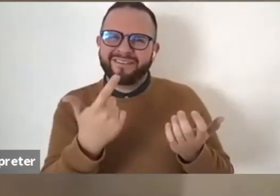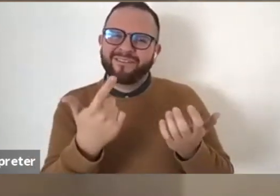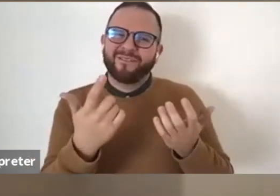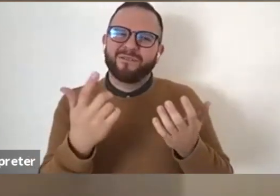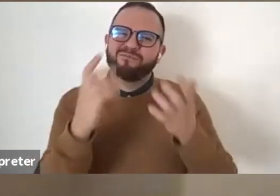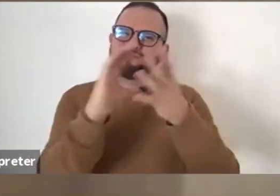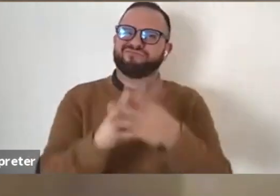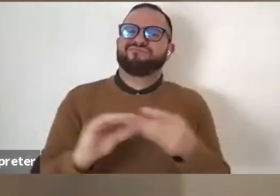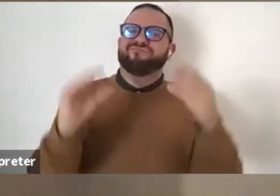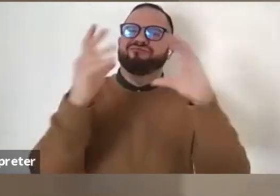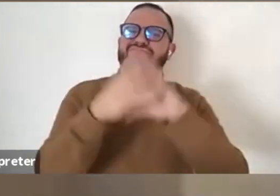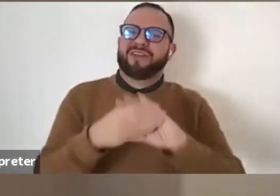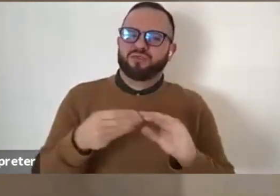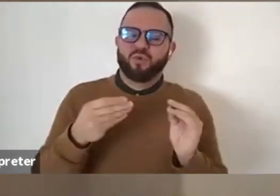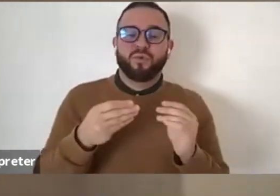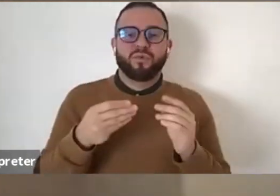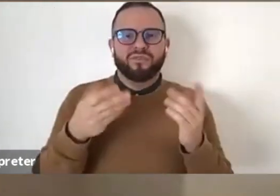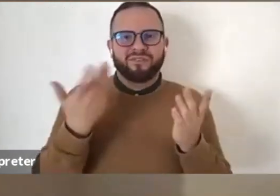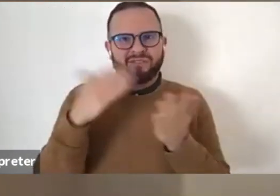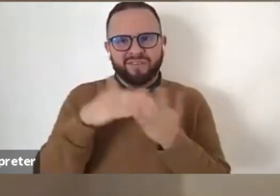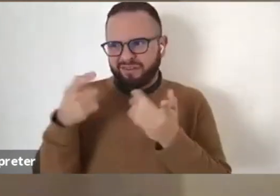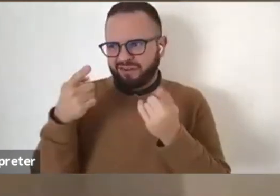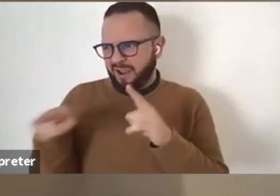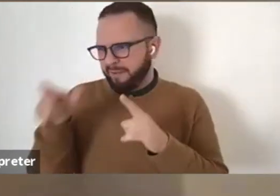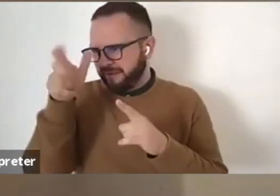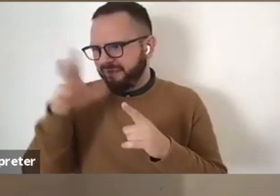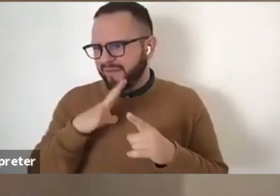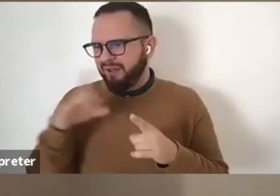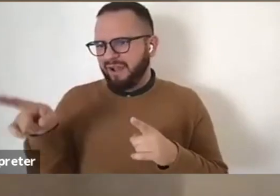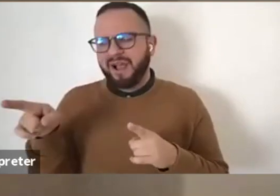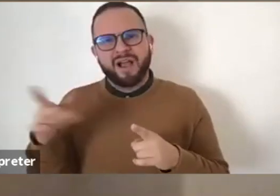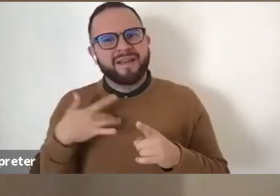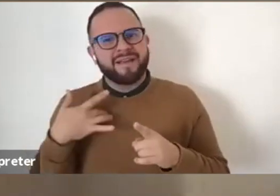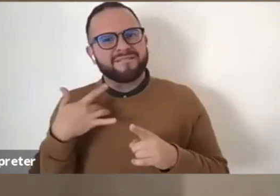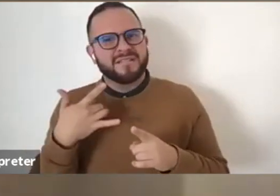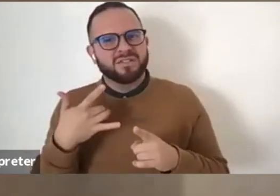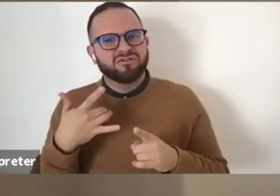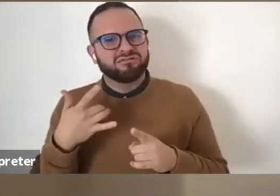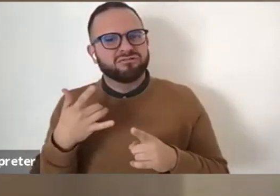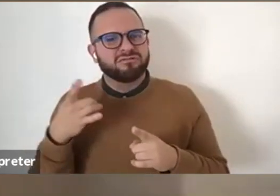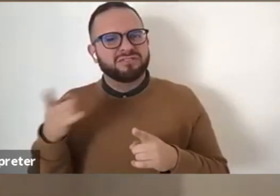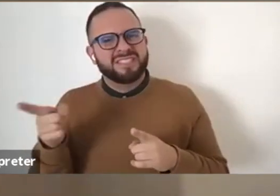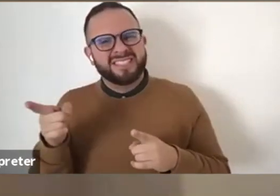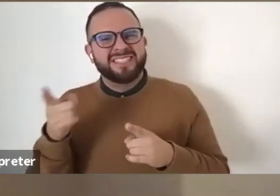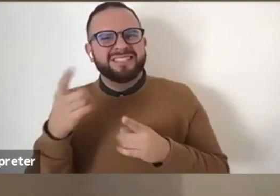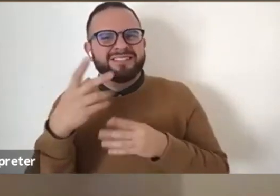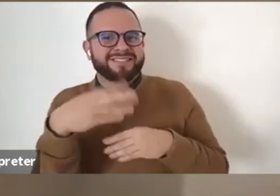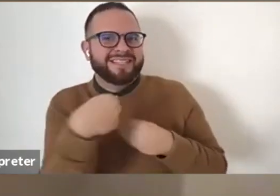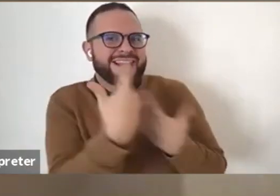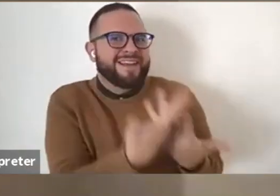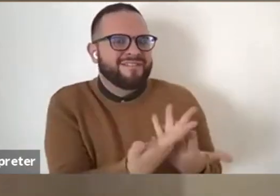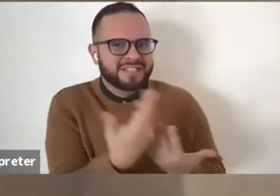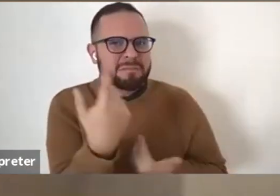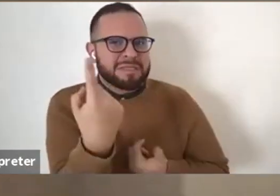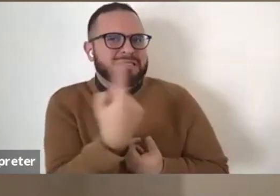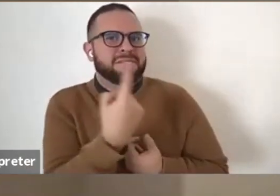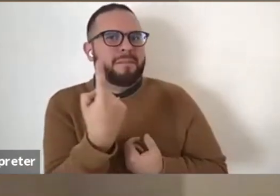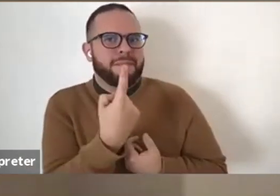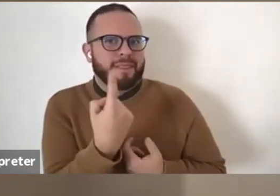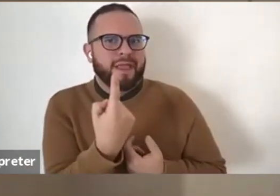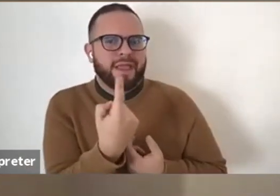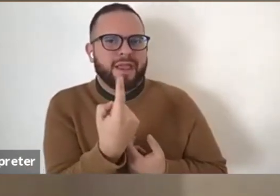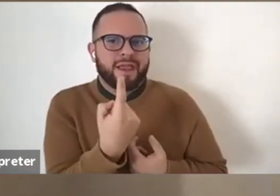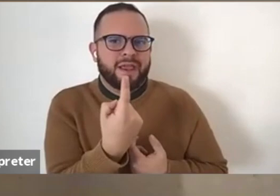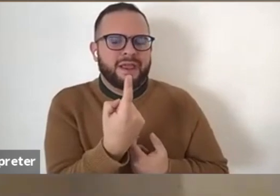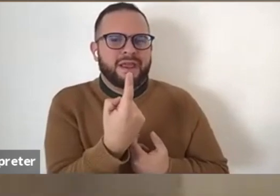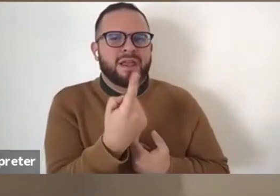then this guy is coming and he's giving them, he feel this space. He's giving them something which is metaphysical in